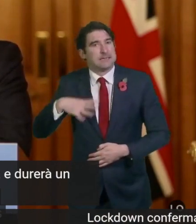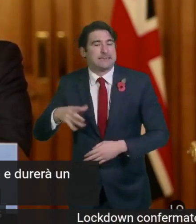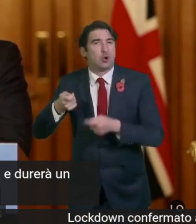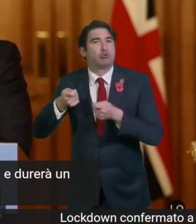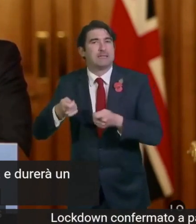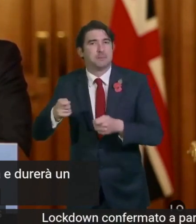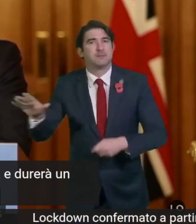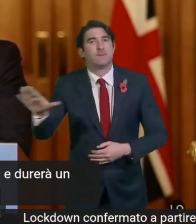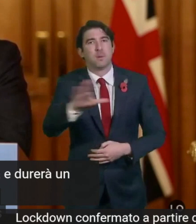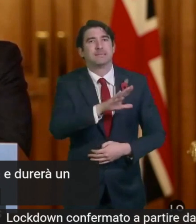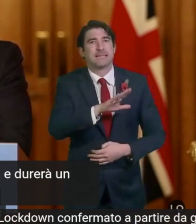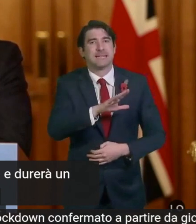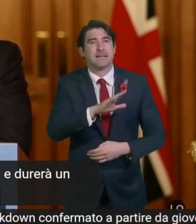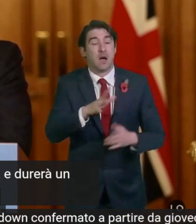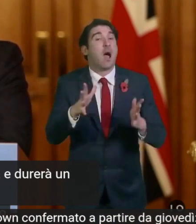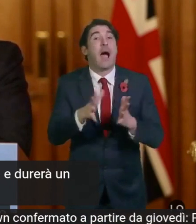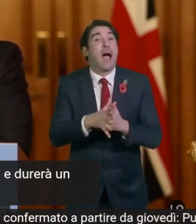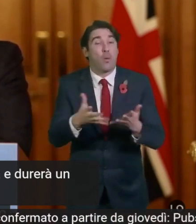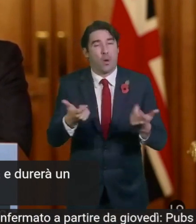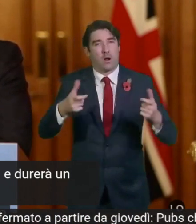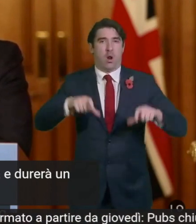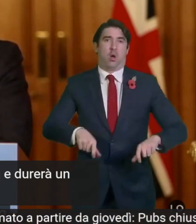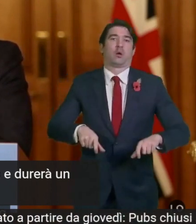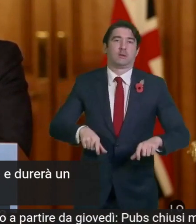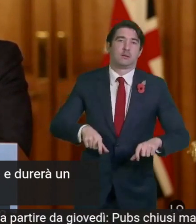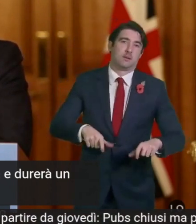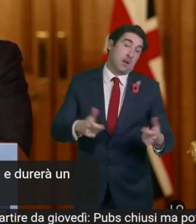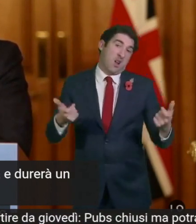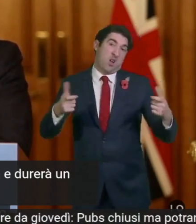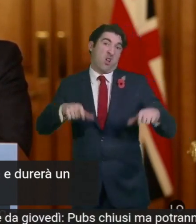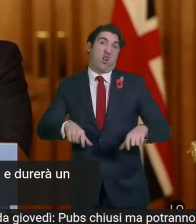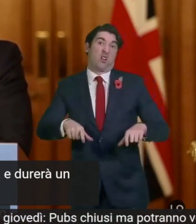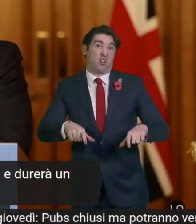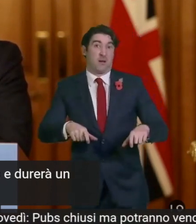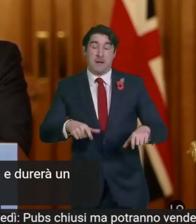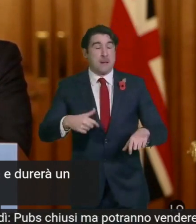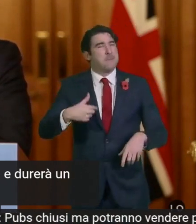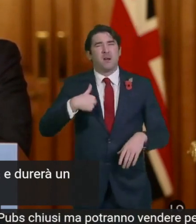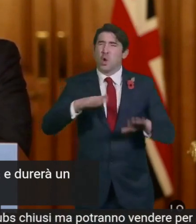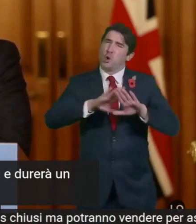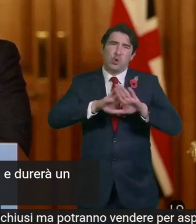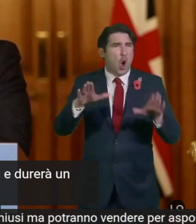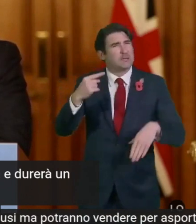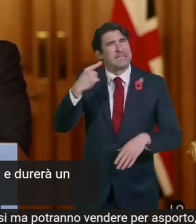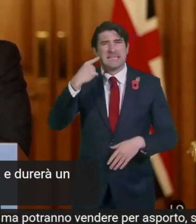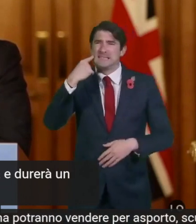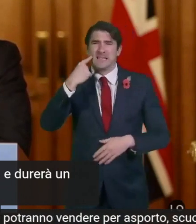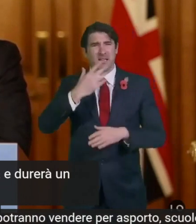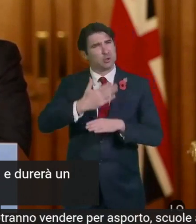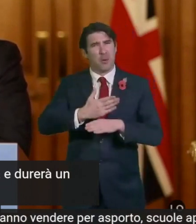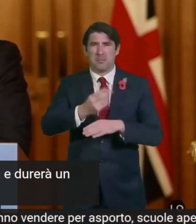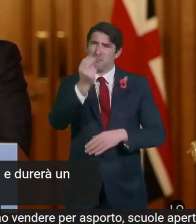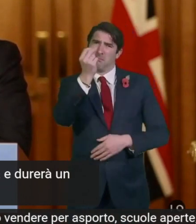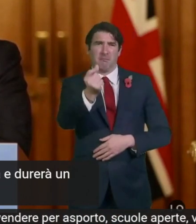changing pattern of the virus. And alas, what we're seeing now is a pretty consistent surge, not just in this